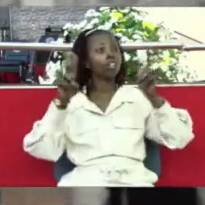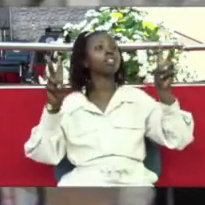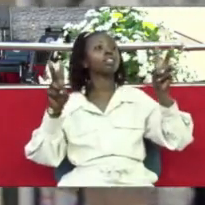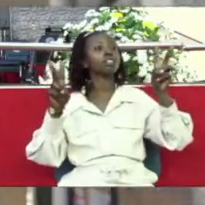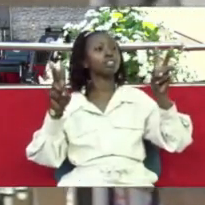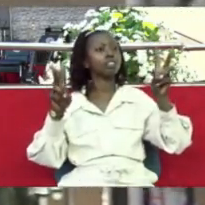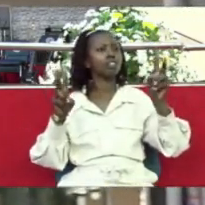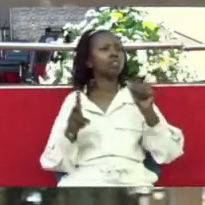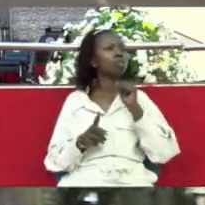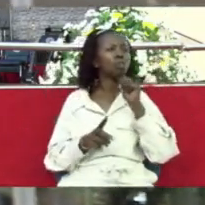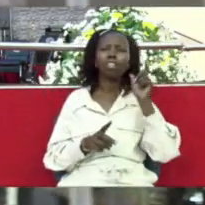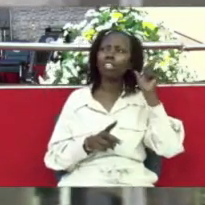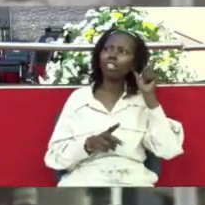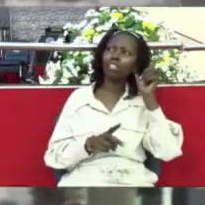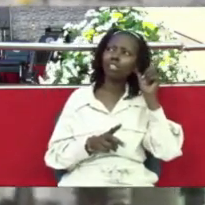Don't listen to